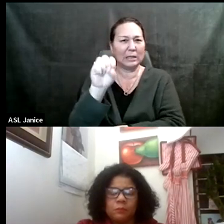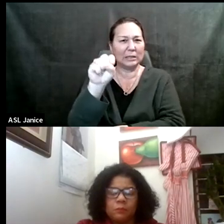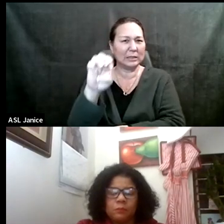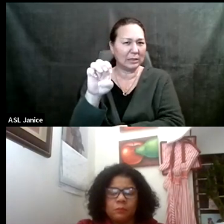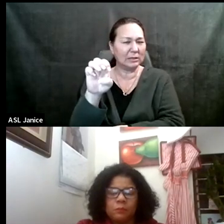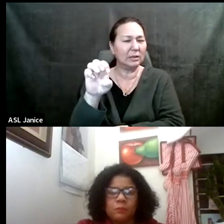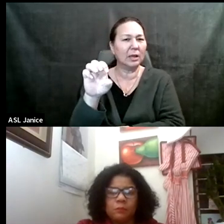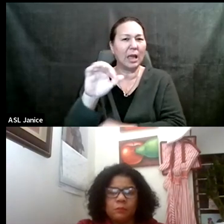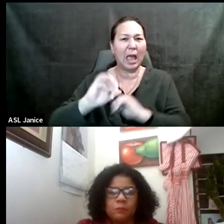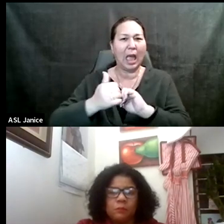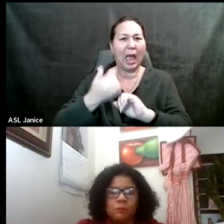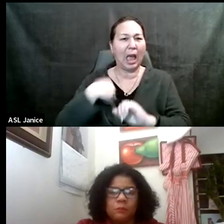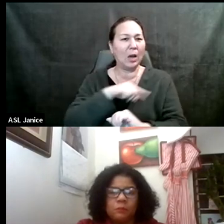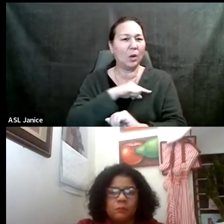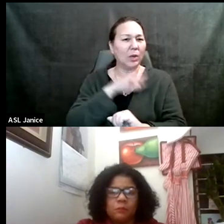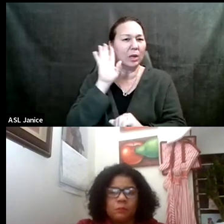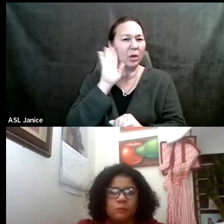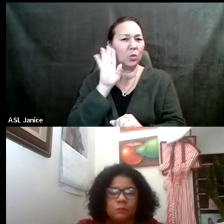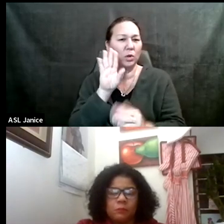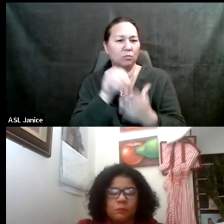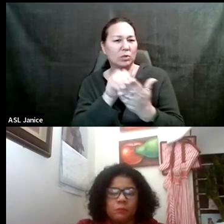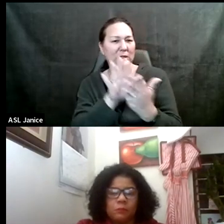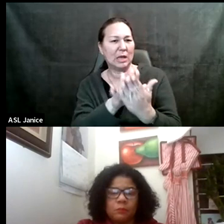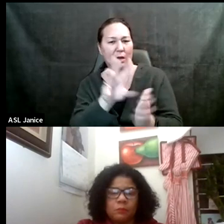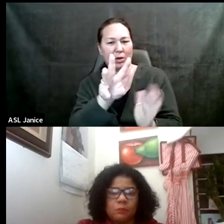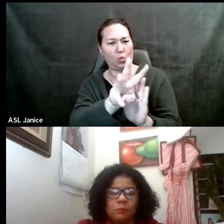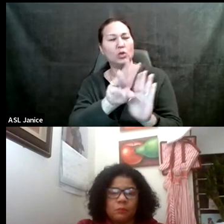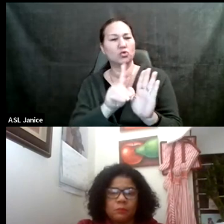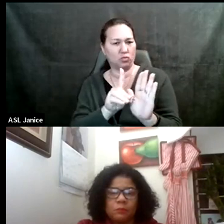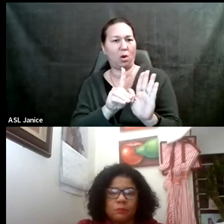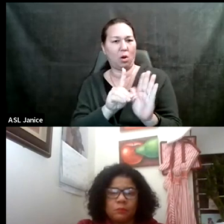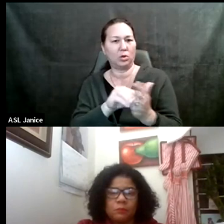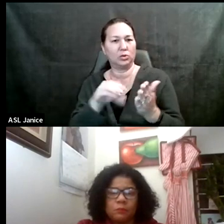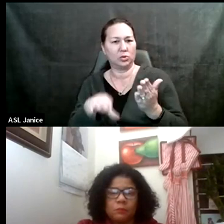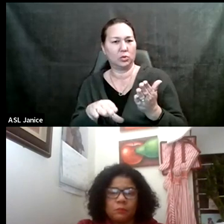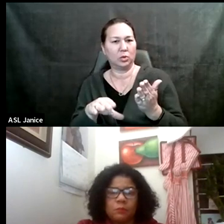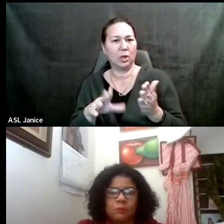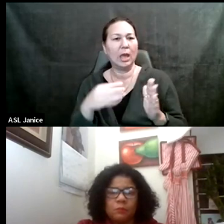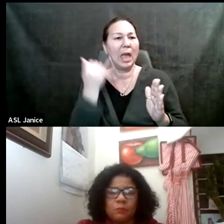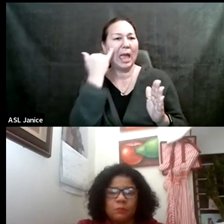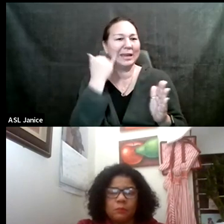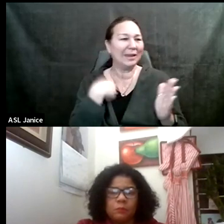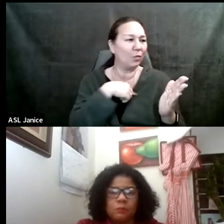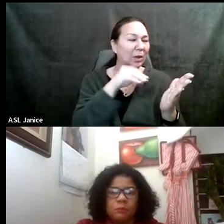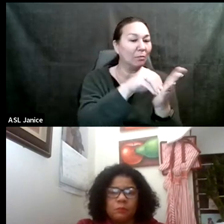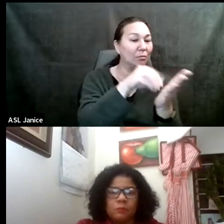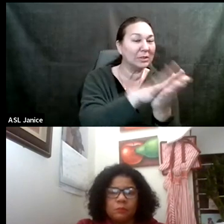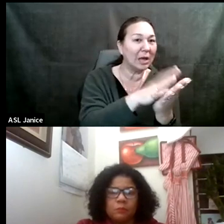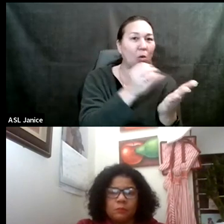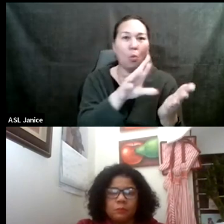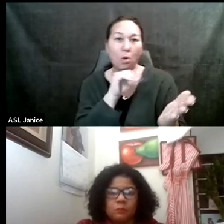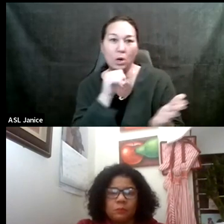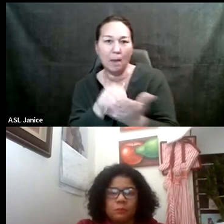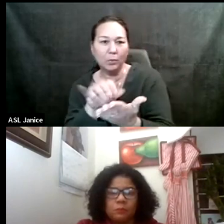students and the documentation we do or do not collect as part of that process because